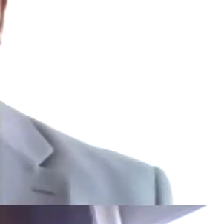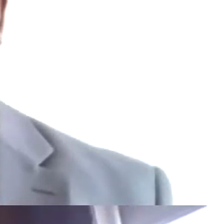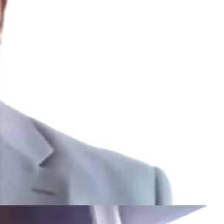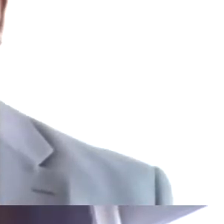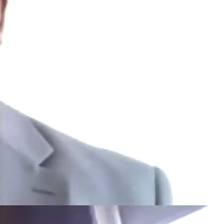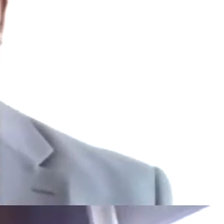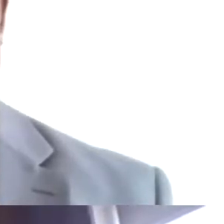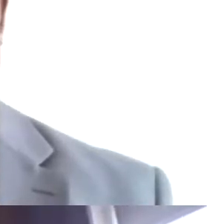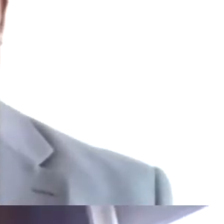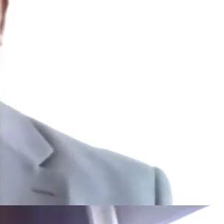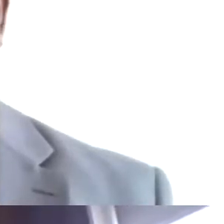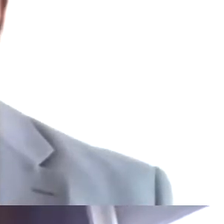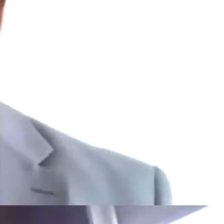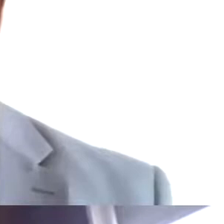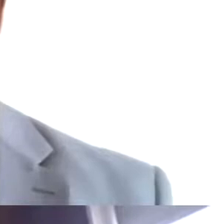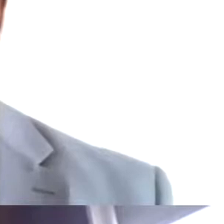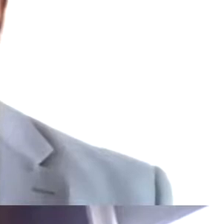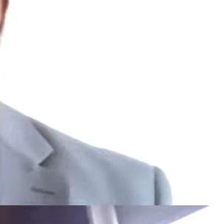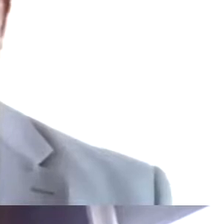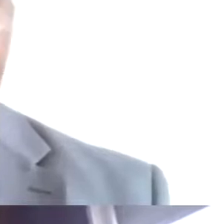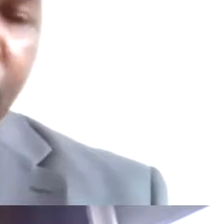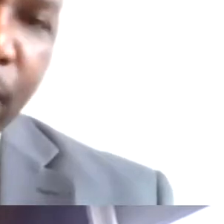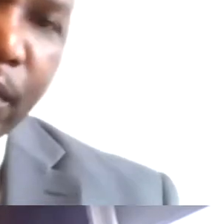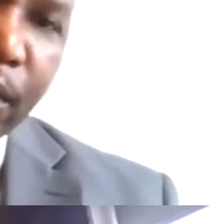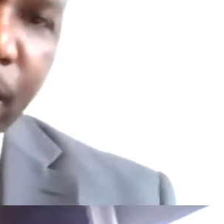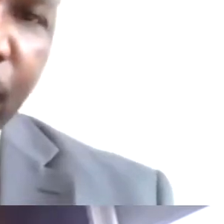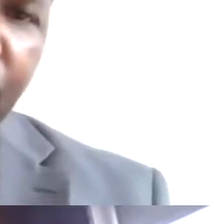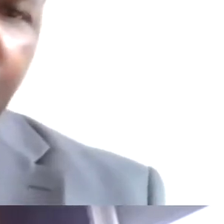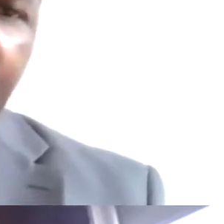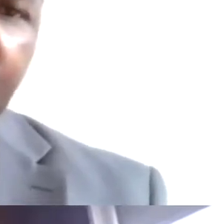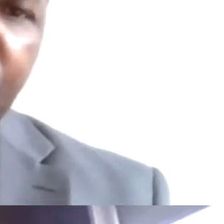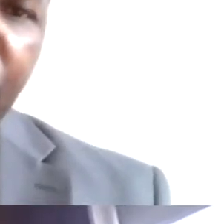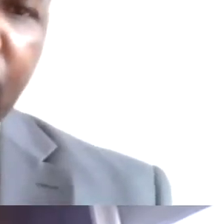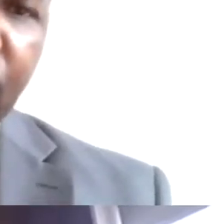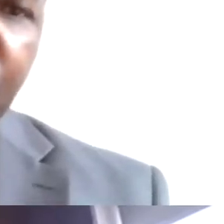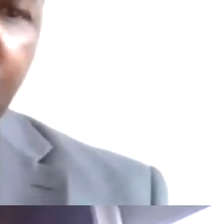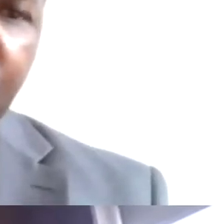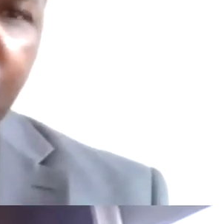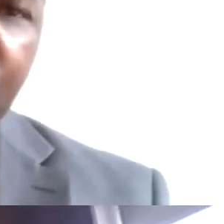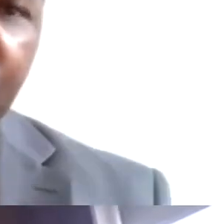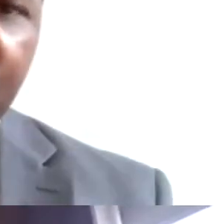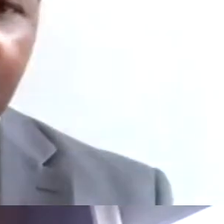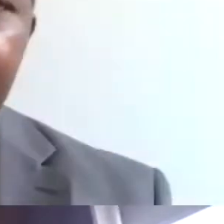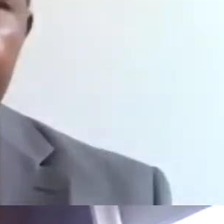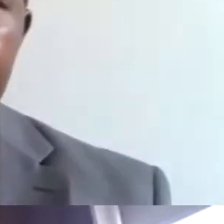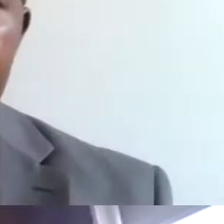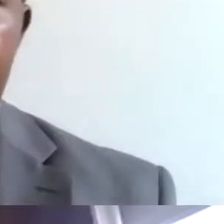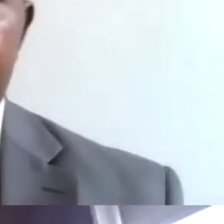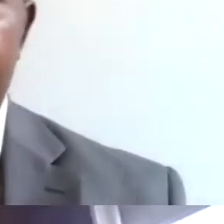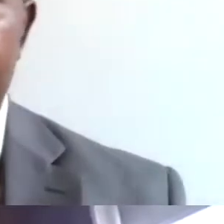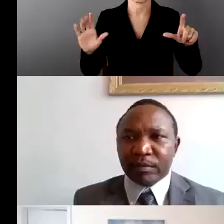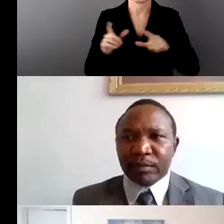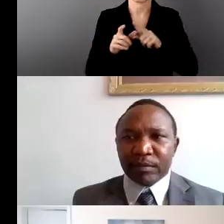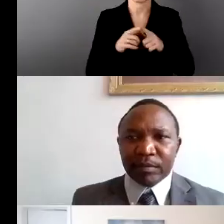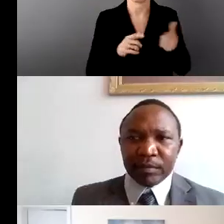field of disability statistics. All right, so I'm going to share my screen and then turn it over to